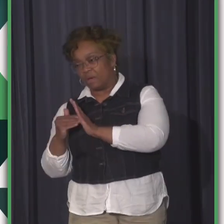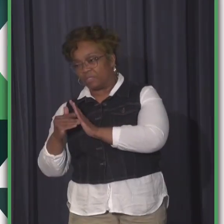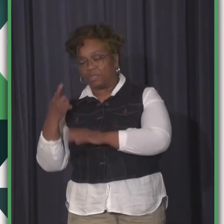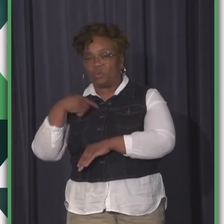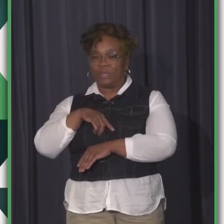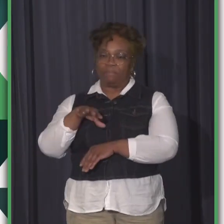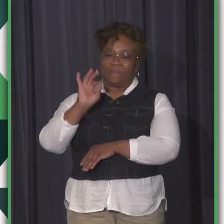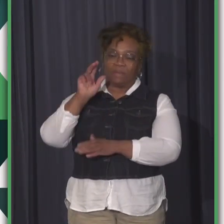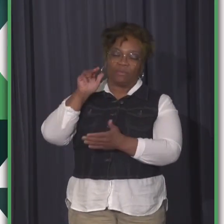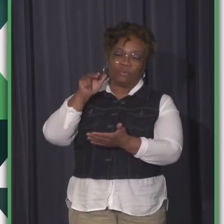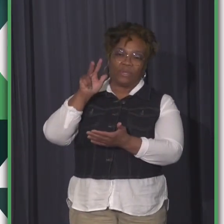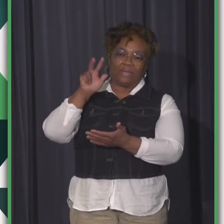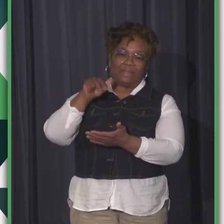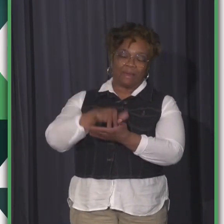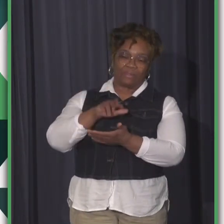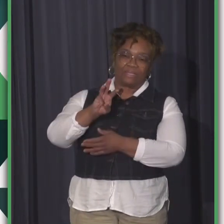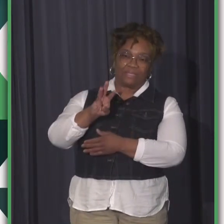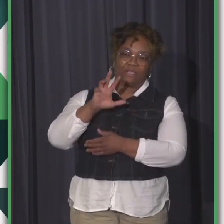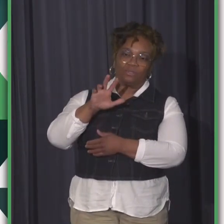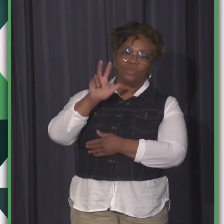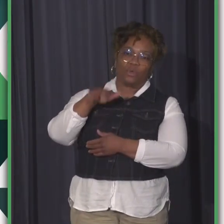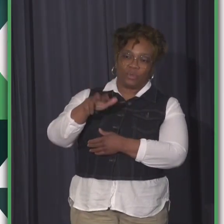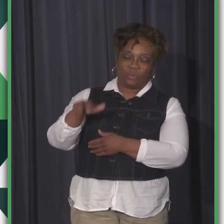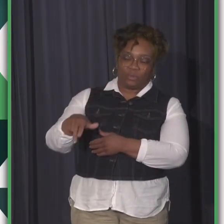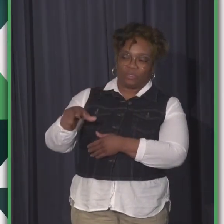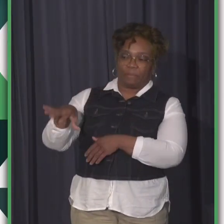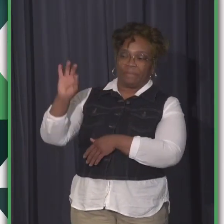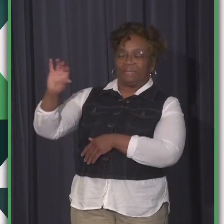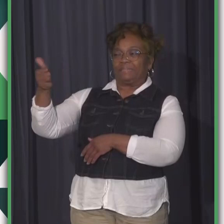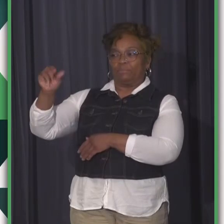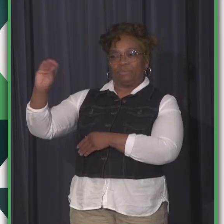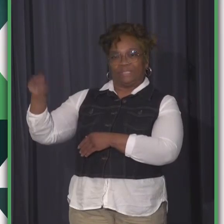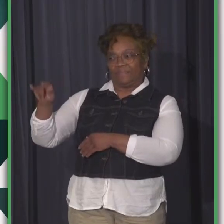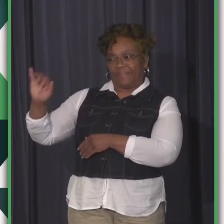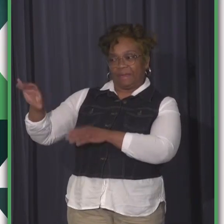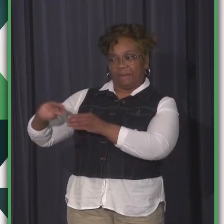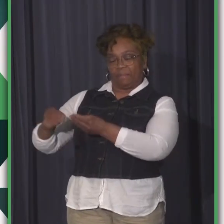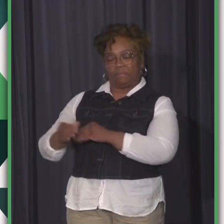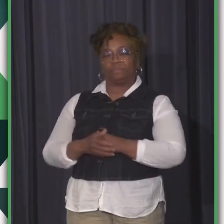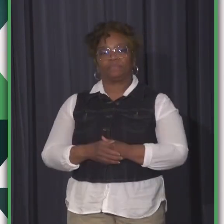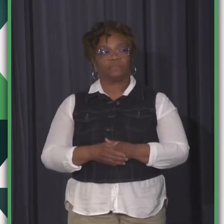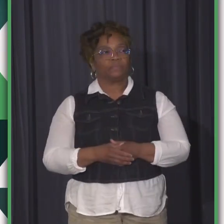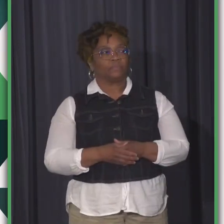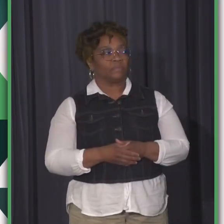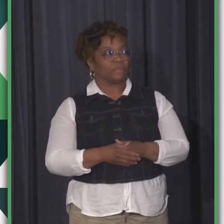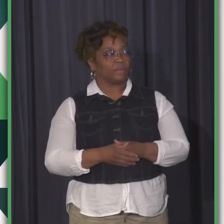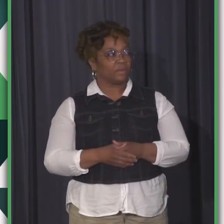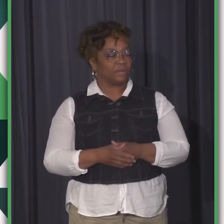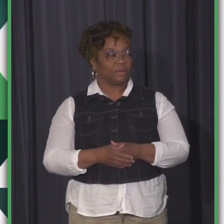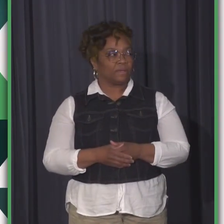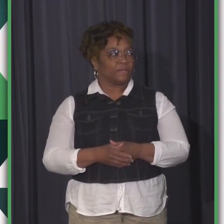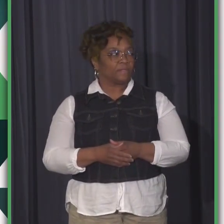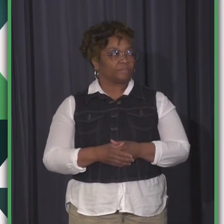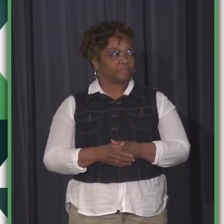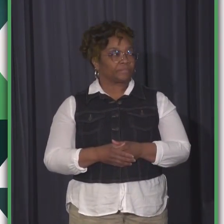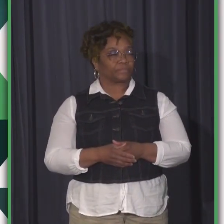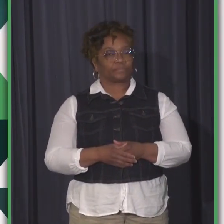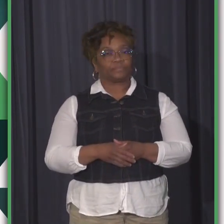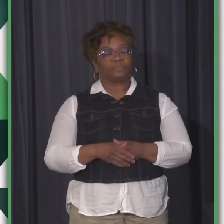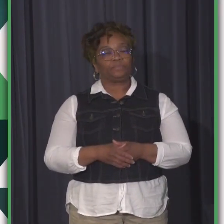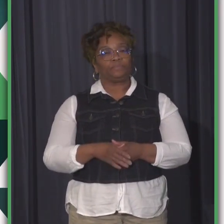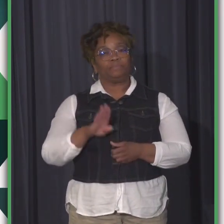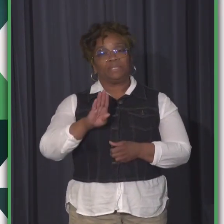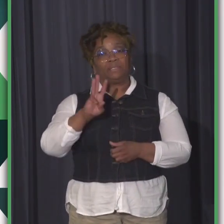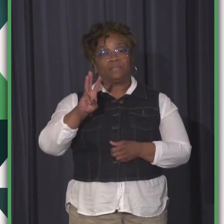Commissioner? I have a few questions. The slide, when is the body-worn camera activated? I'm just curious. I know